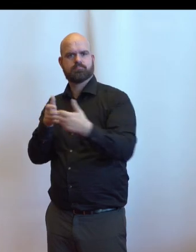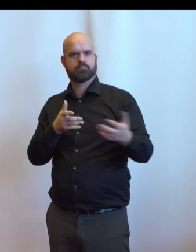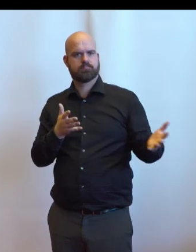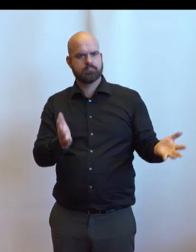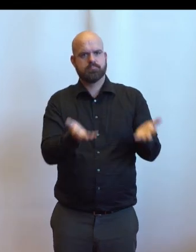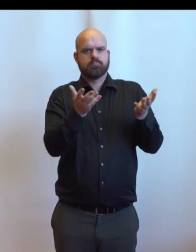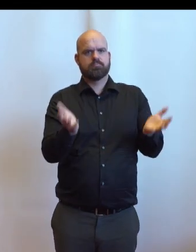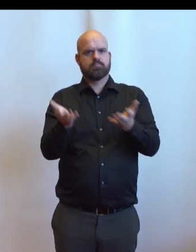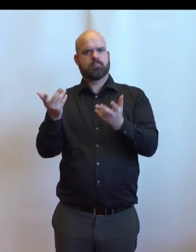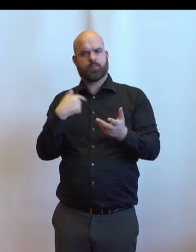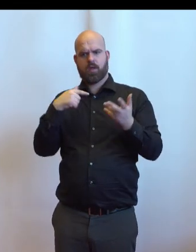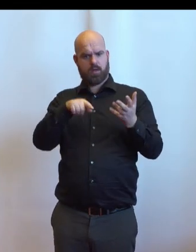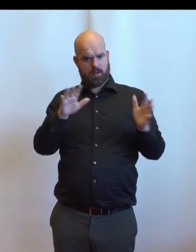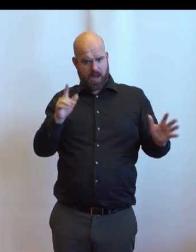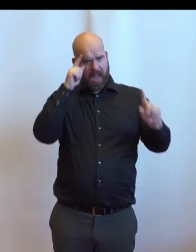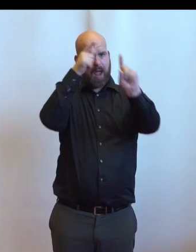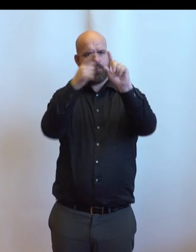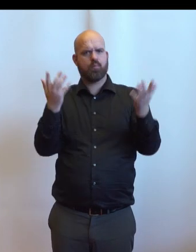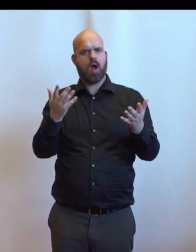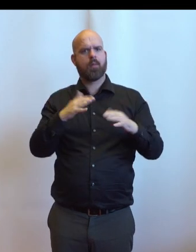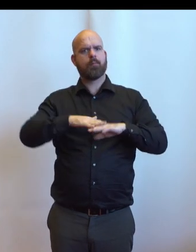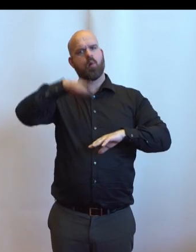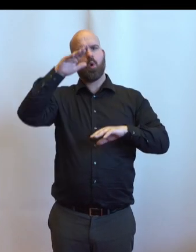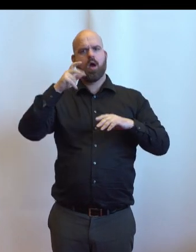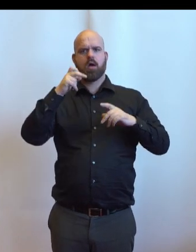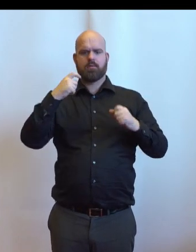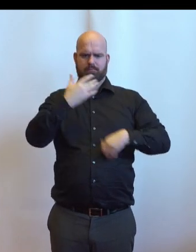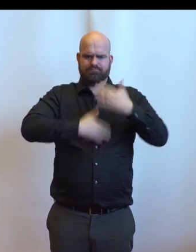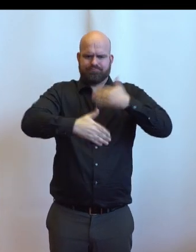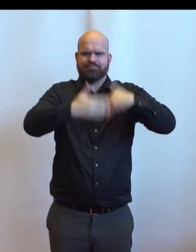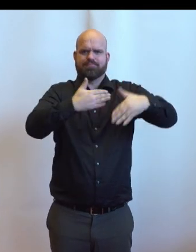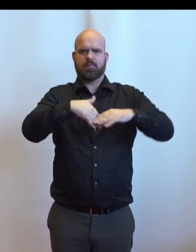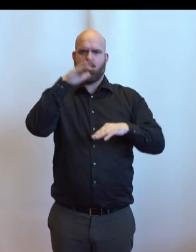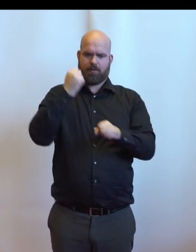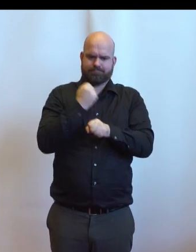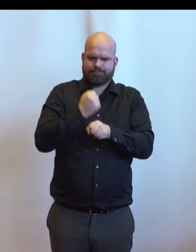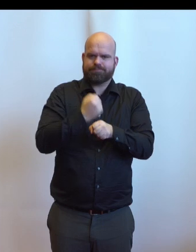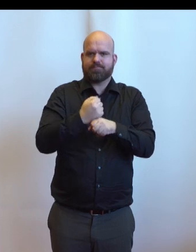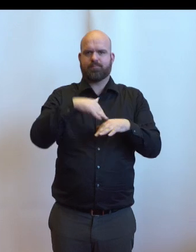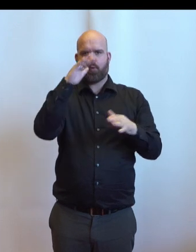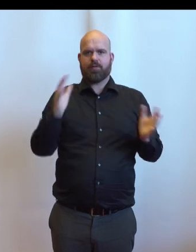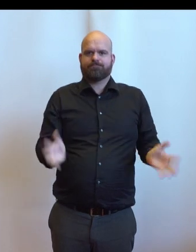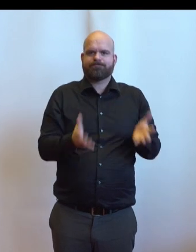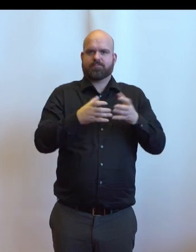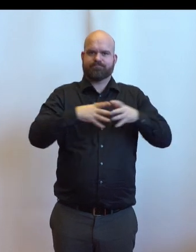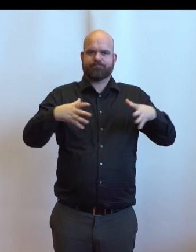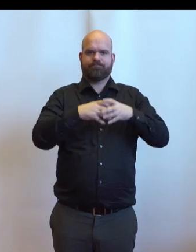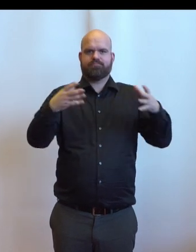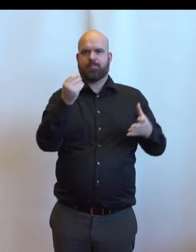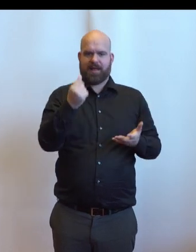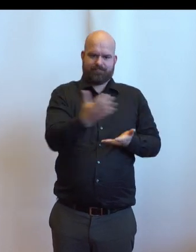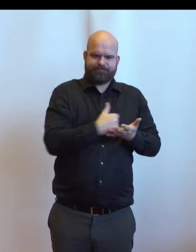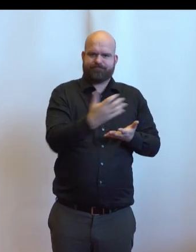speech recognition. I can knock out emails faster than my speed typing colleagues. Yes, it's a legal obligation,